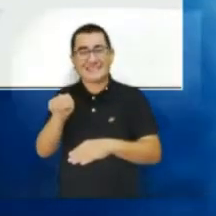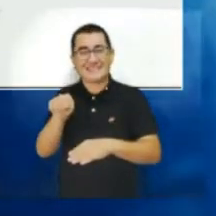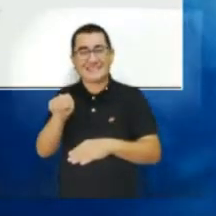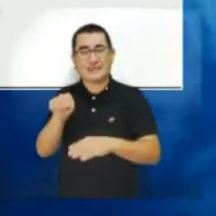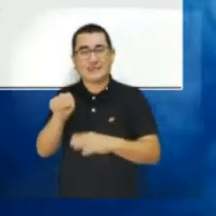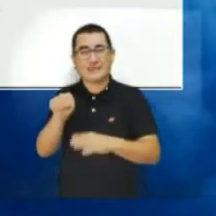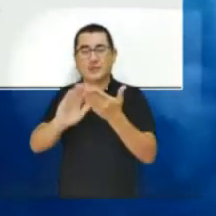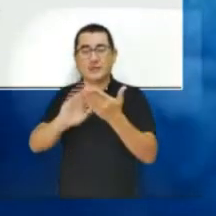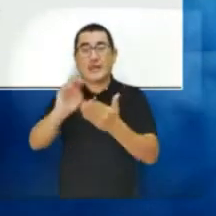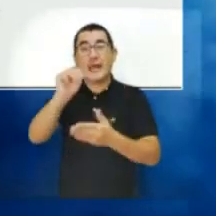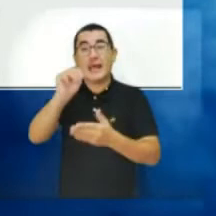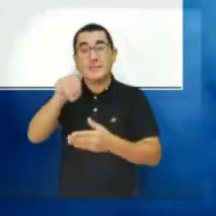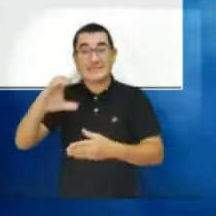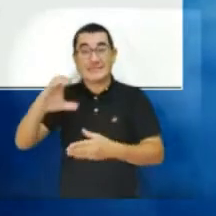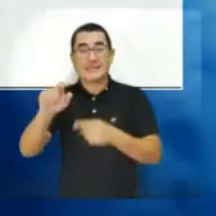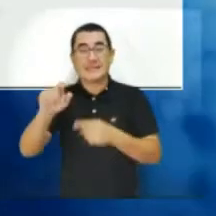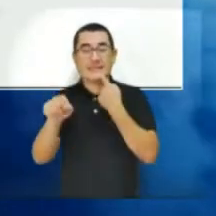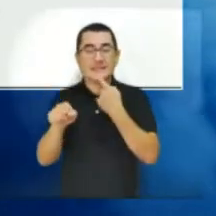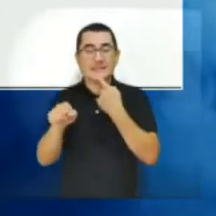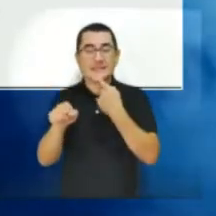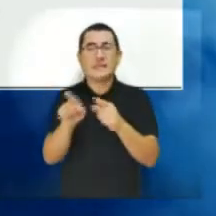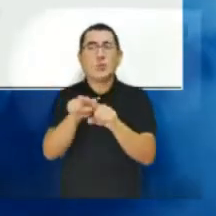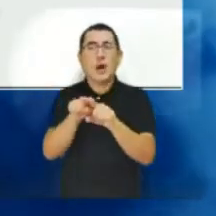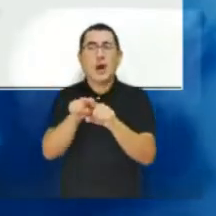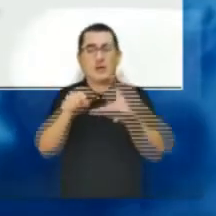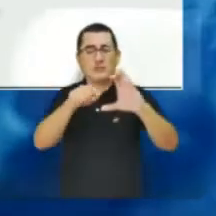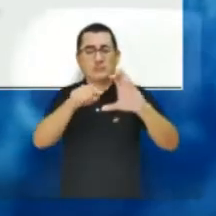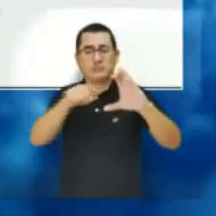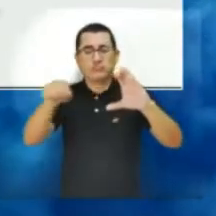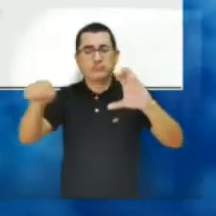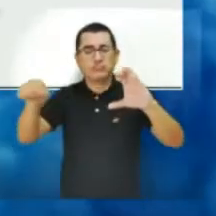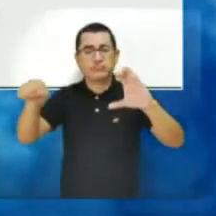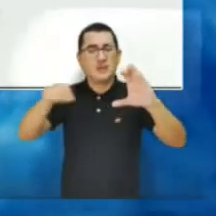to completely make interferences